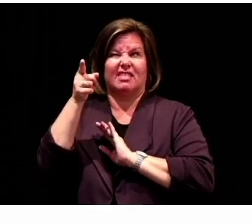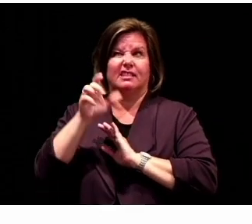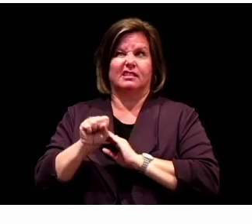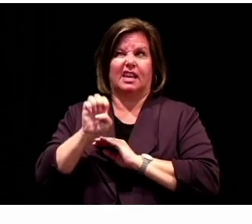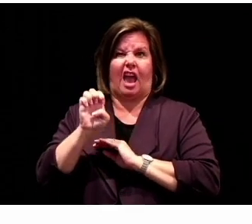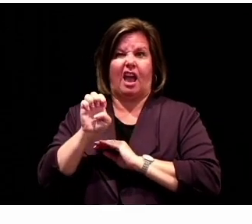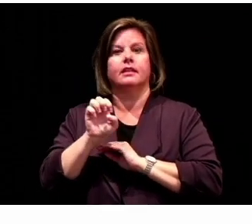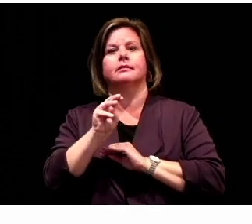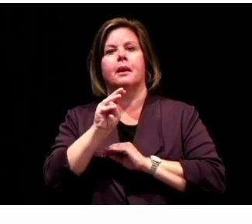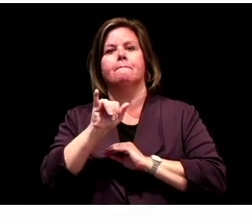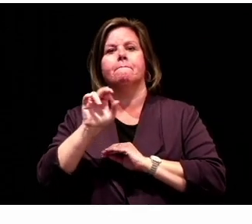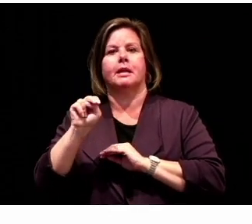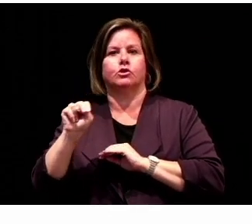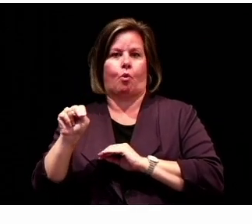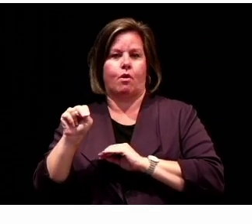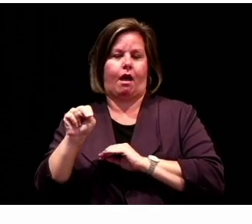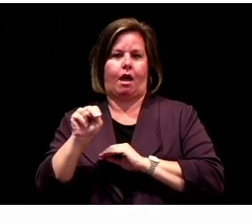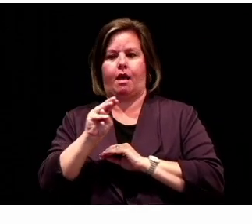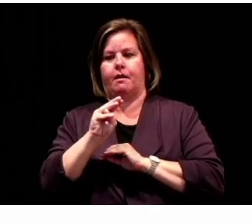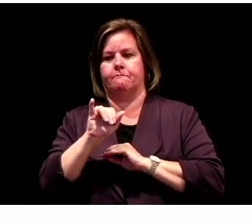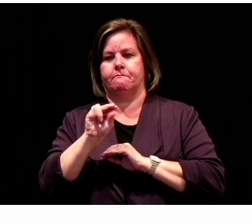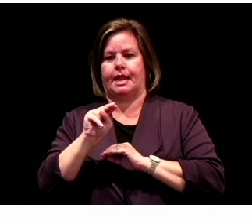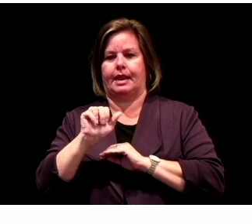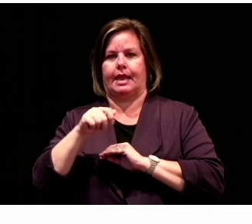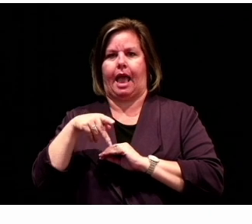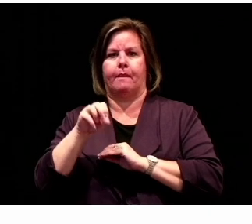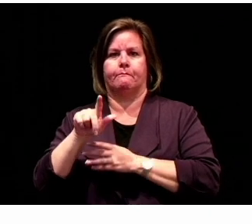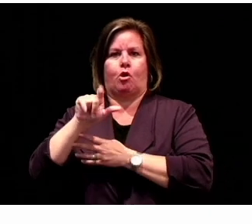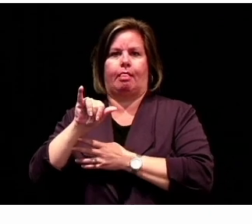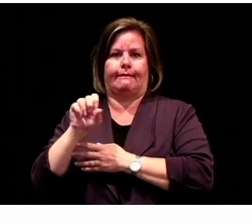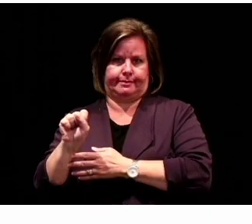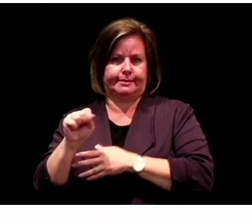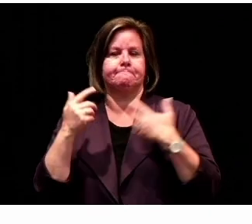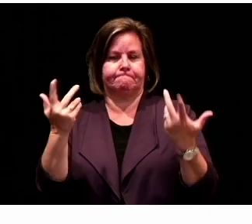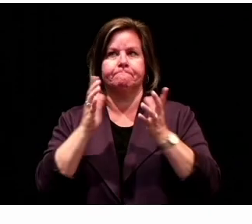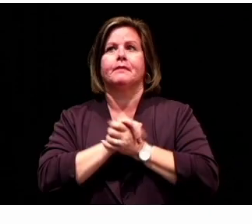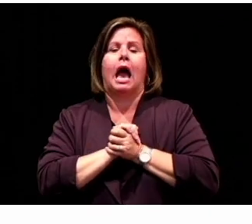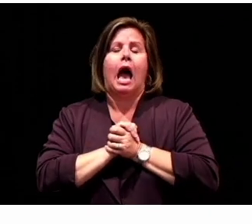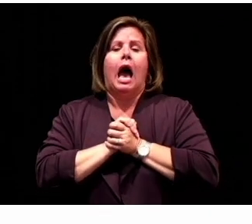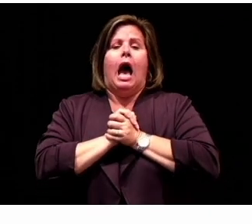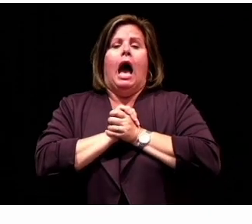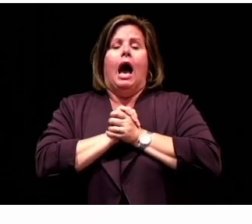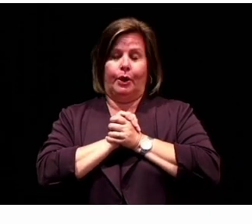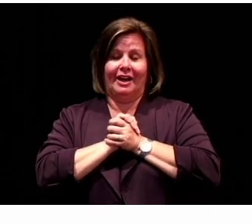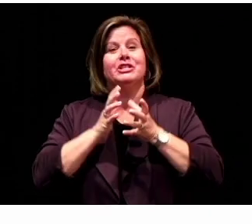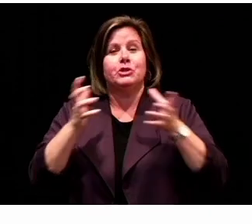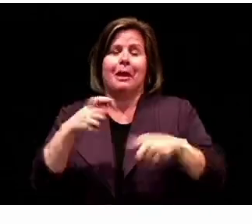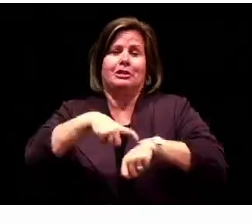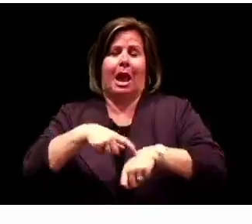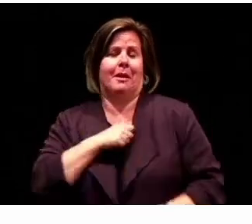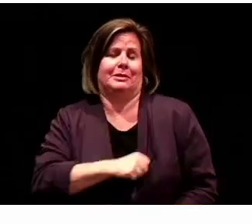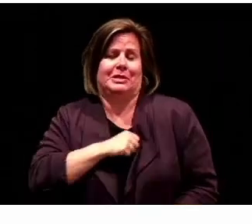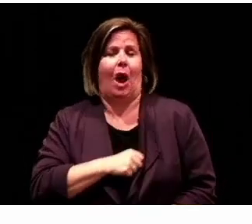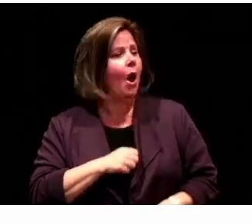something that disparate impact theory is very suited for because it's a large municipality, affects a lot of people.